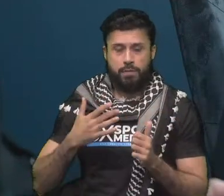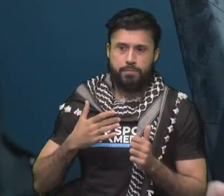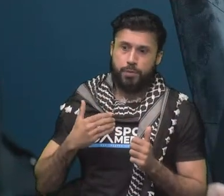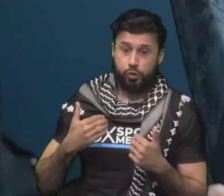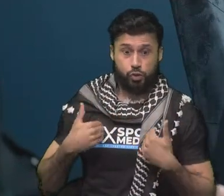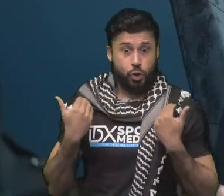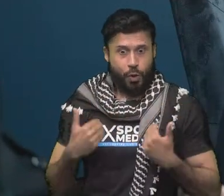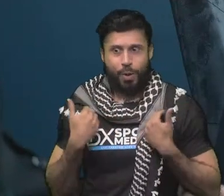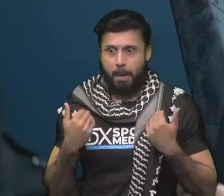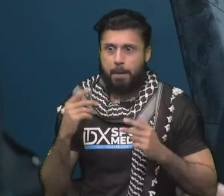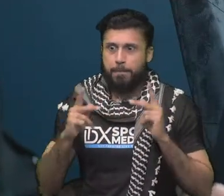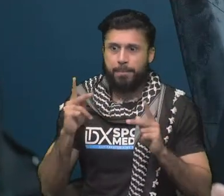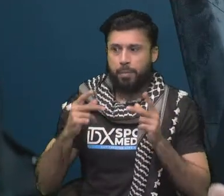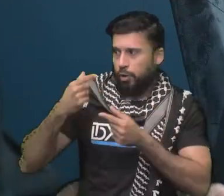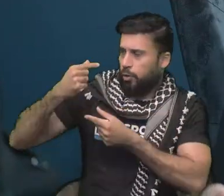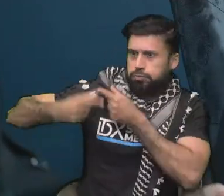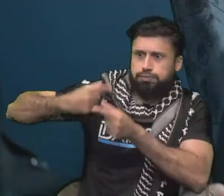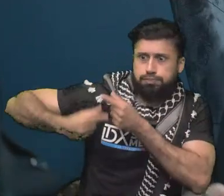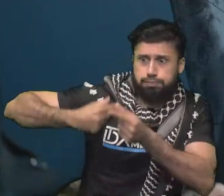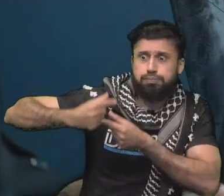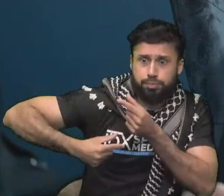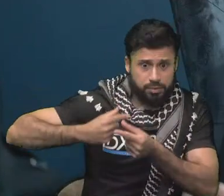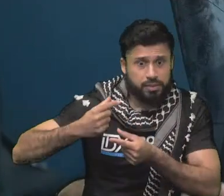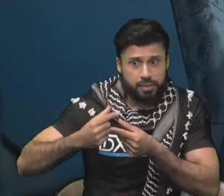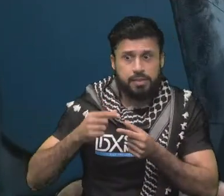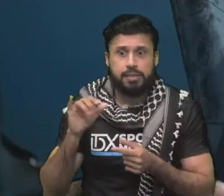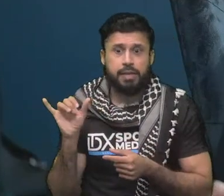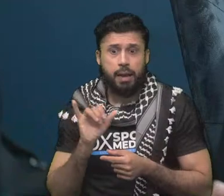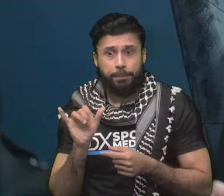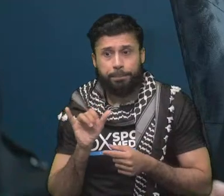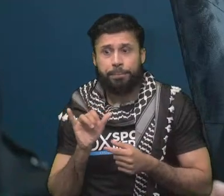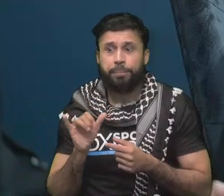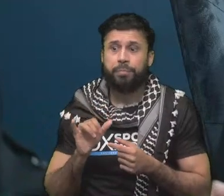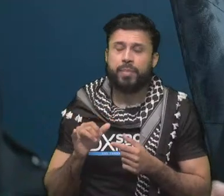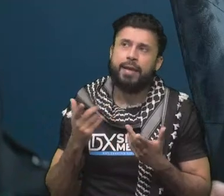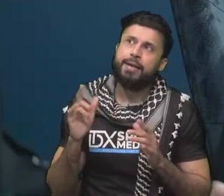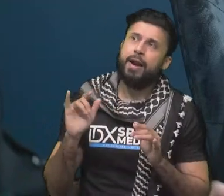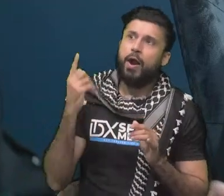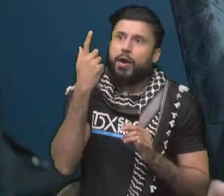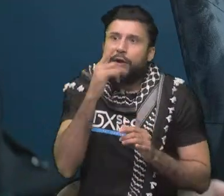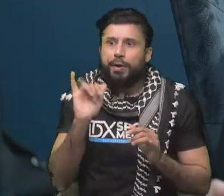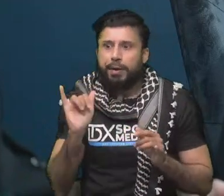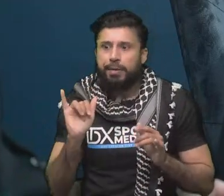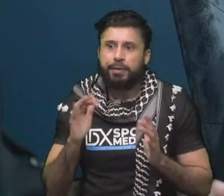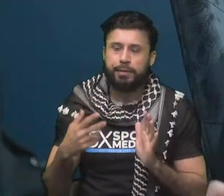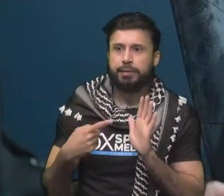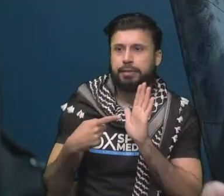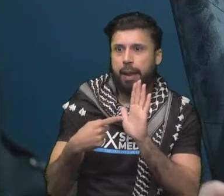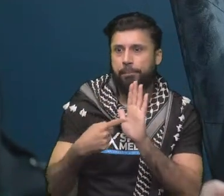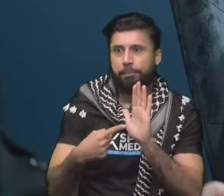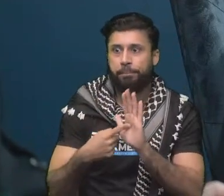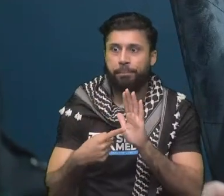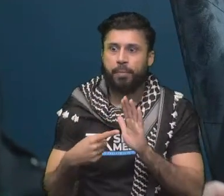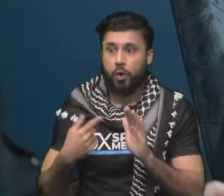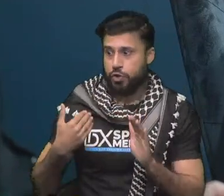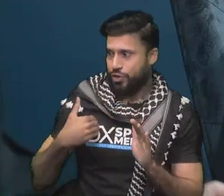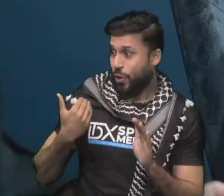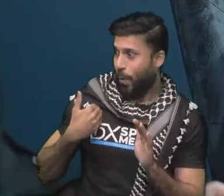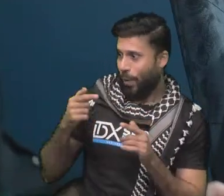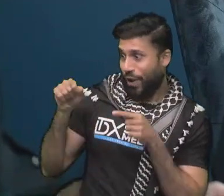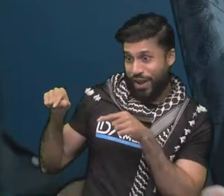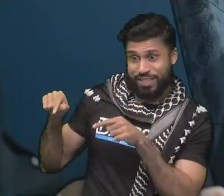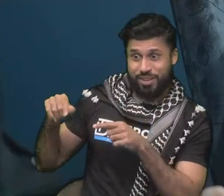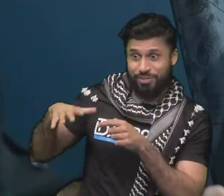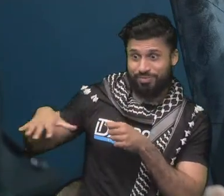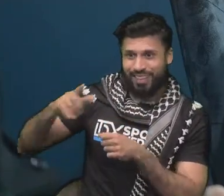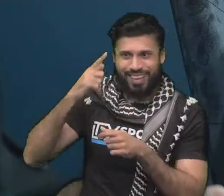someone, unfortunately, they decided to come out with their sin publicly on social media, whether it's on TikTok, whether it's on